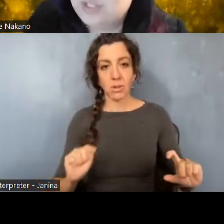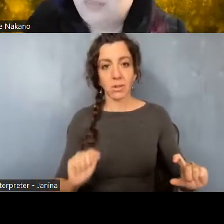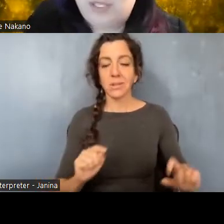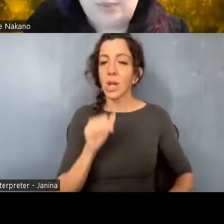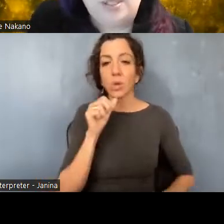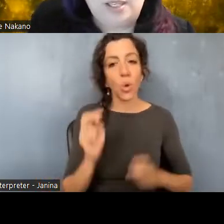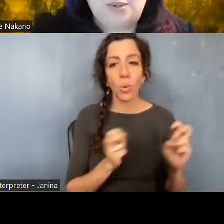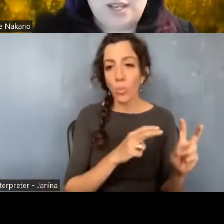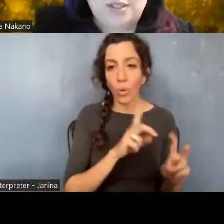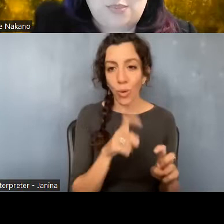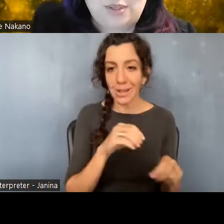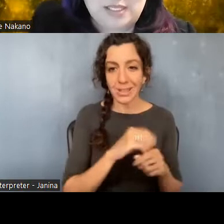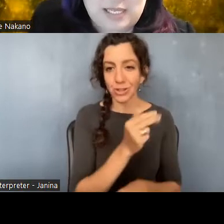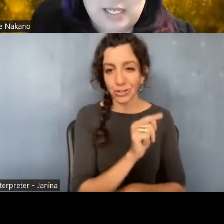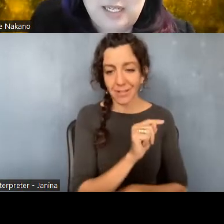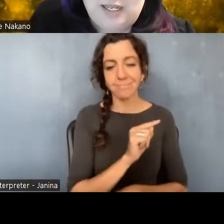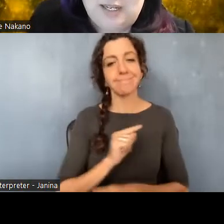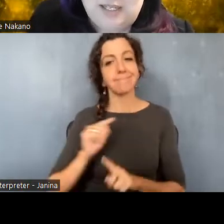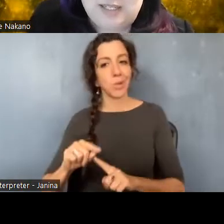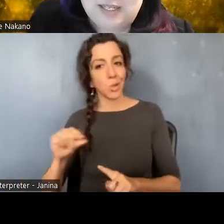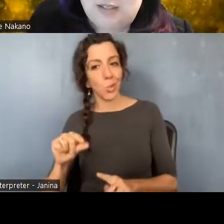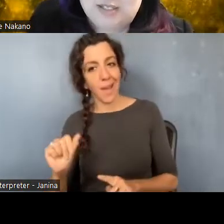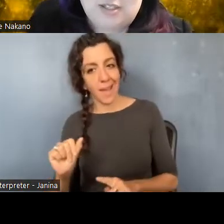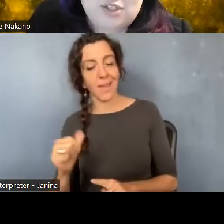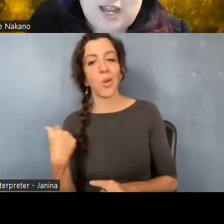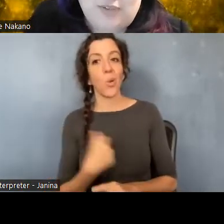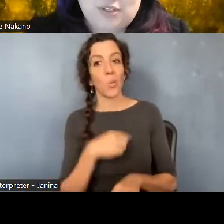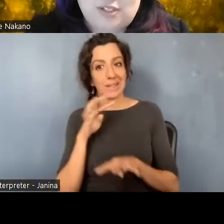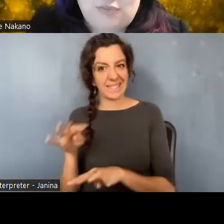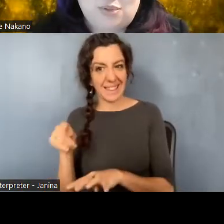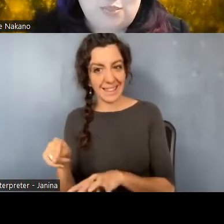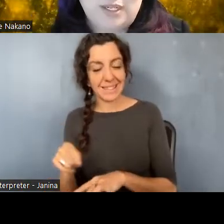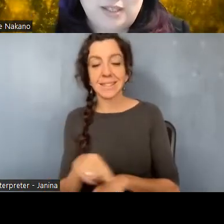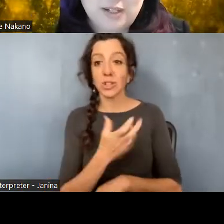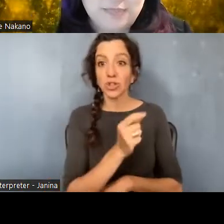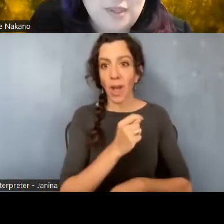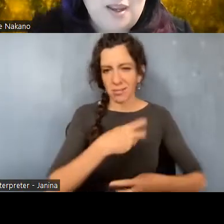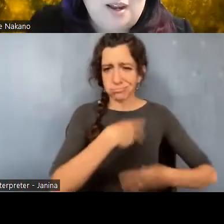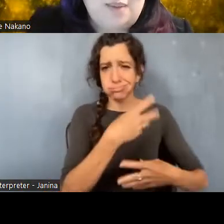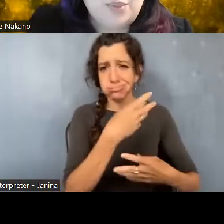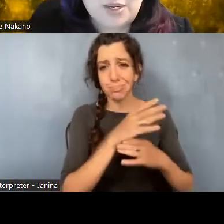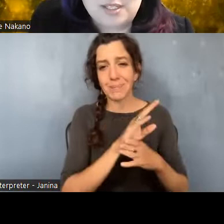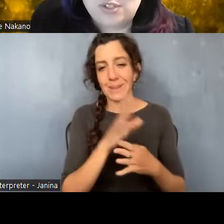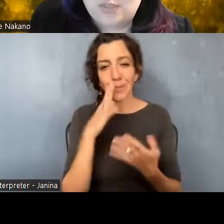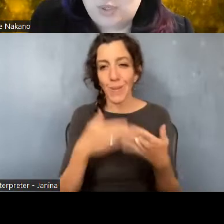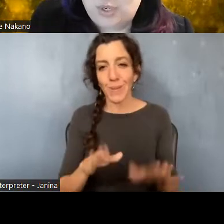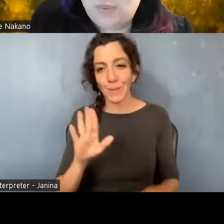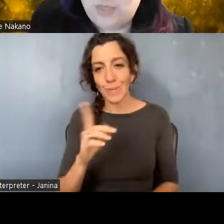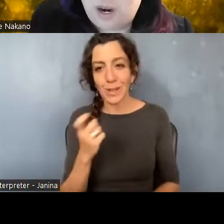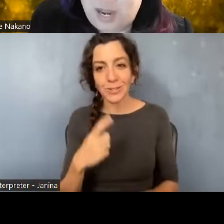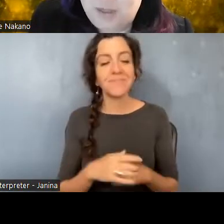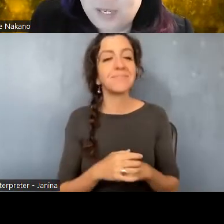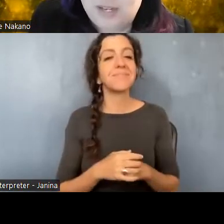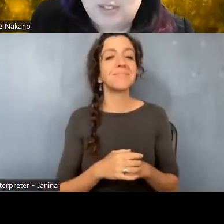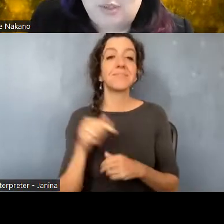chat function. Please put it in the Q&A so that we'll see it. It does get lost in the chat function if you do put it in there. The presentation and recording will